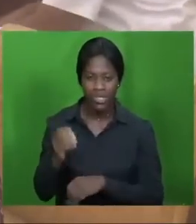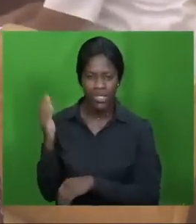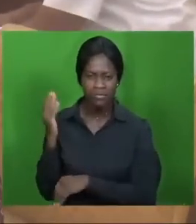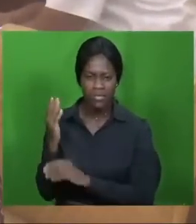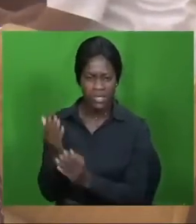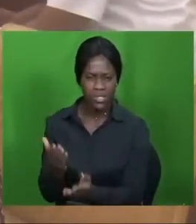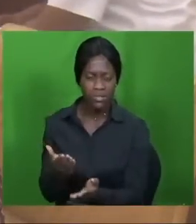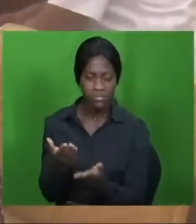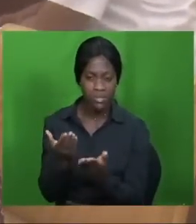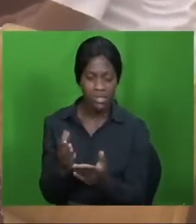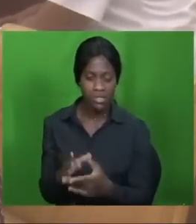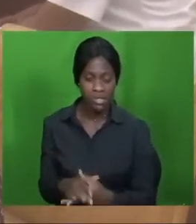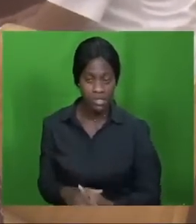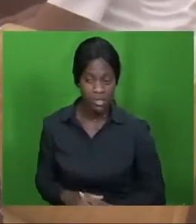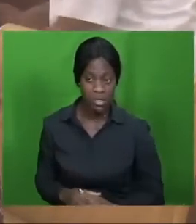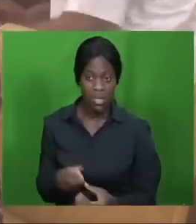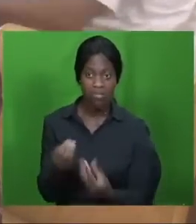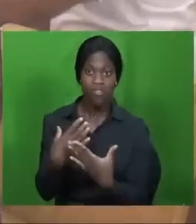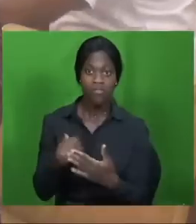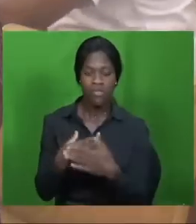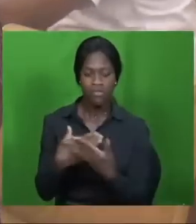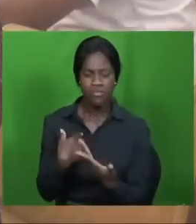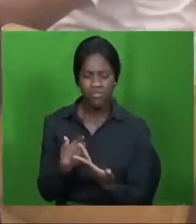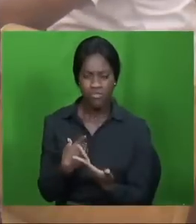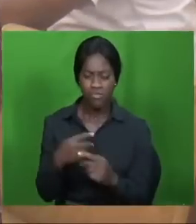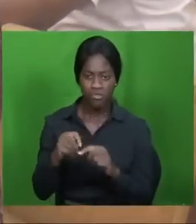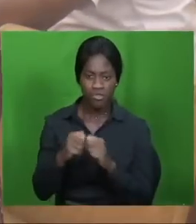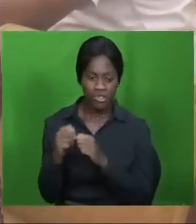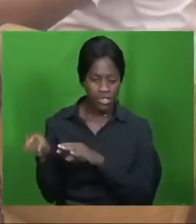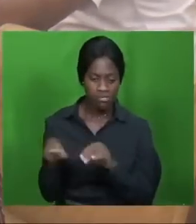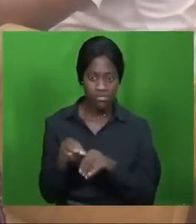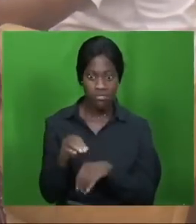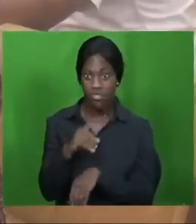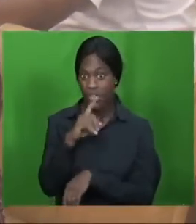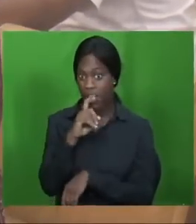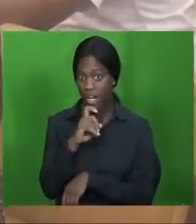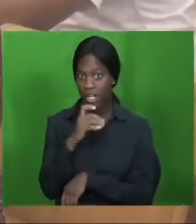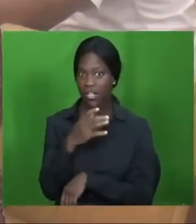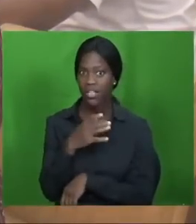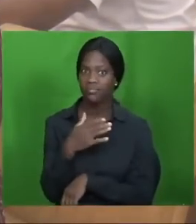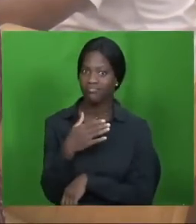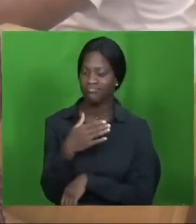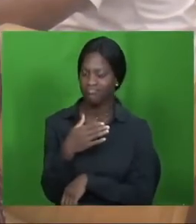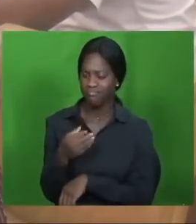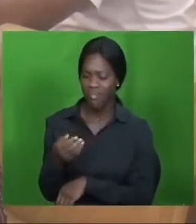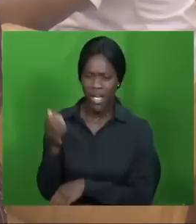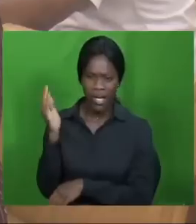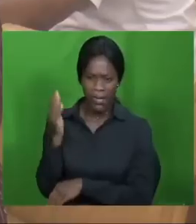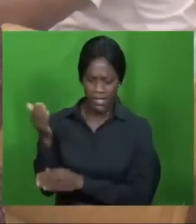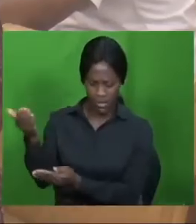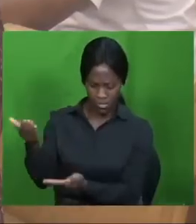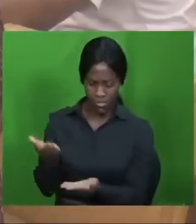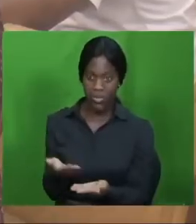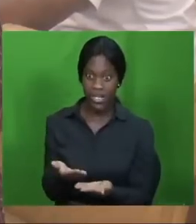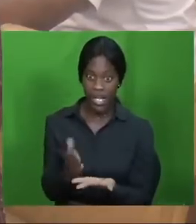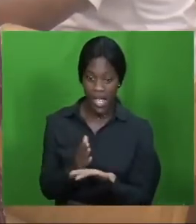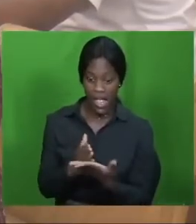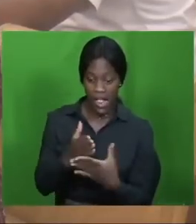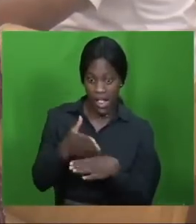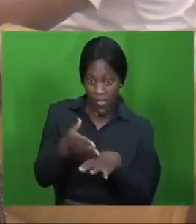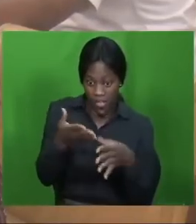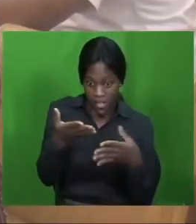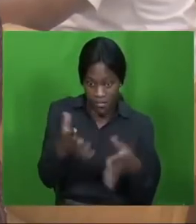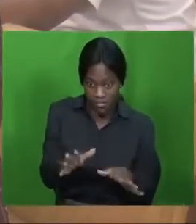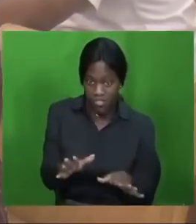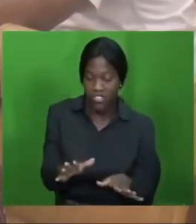that before the team left for Qatar, or while they were in Qatar, he made a statement here, and then now that they have left Qatar and come back, he's